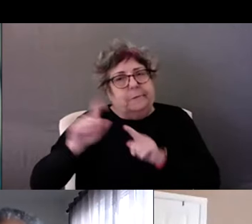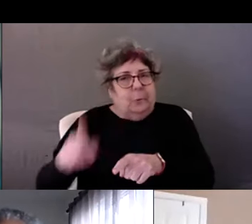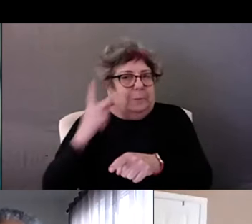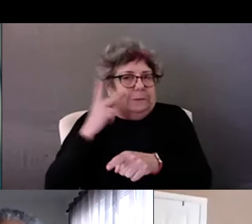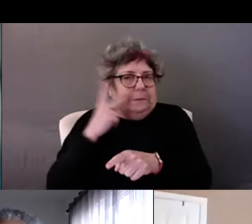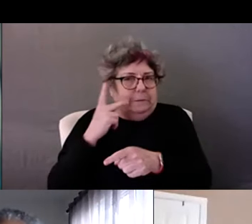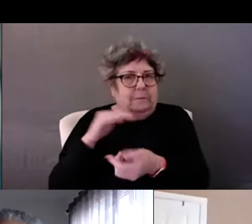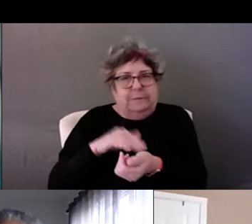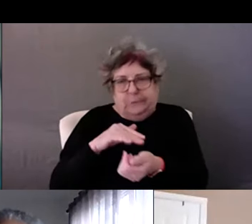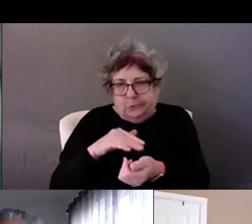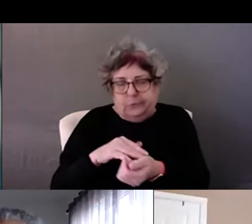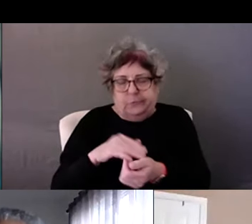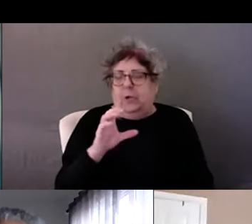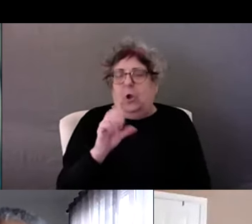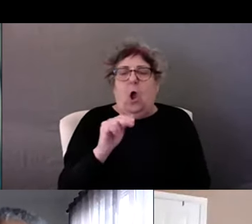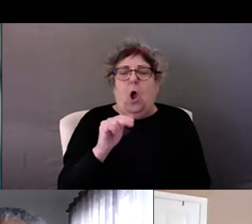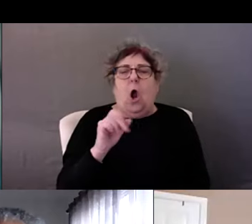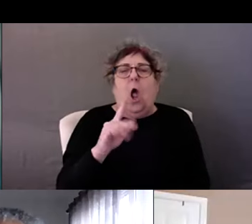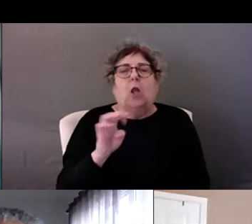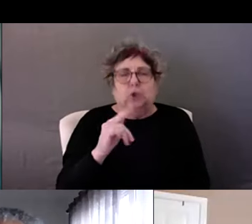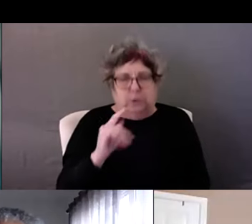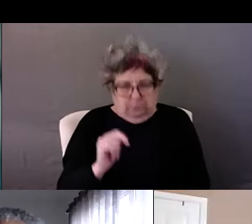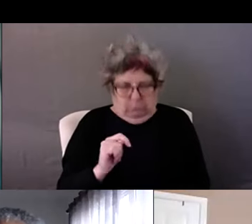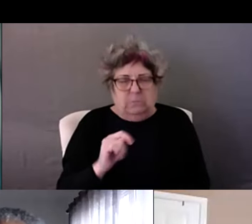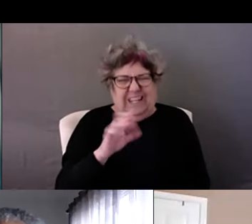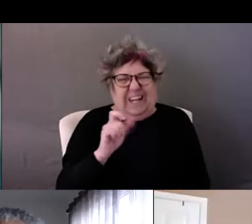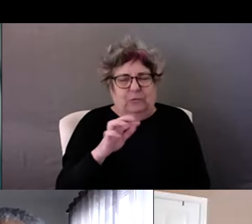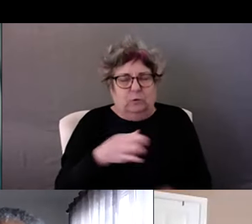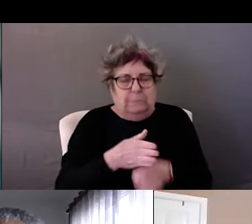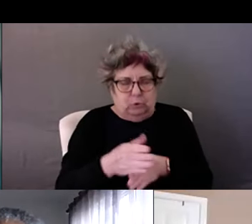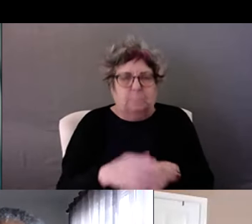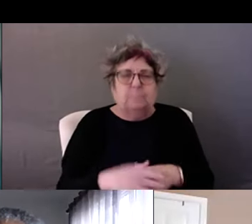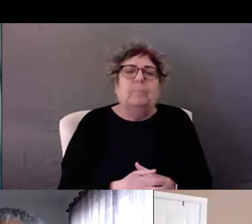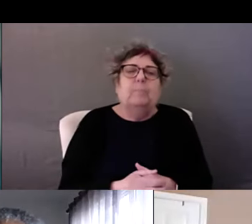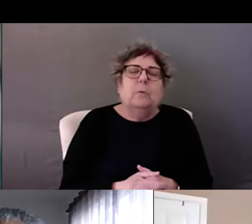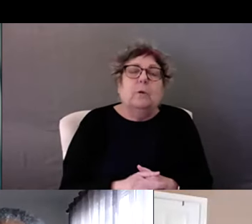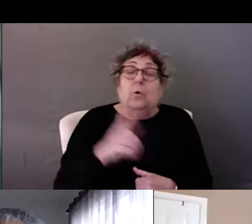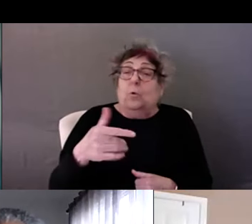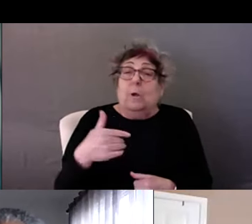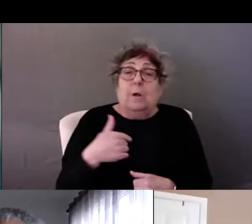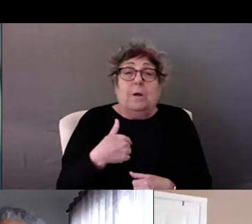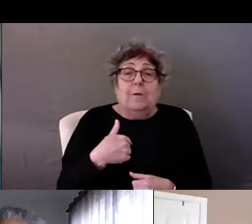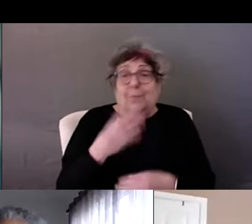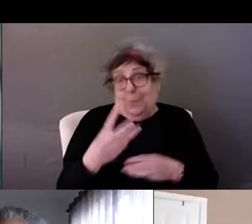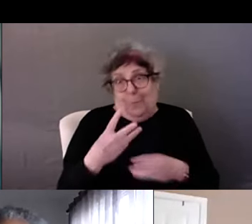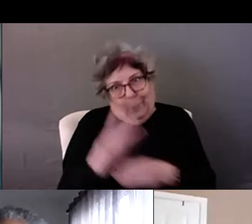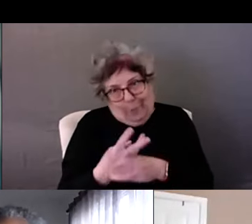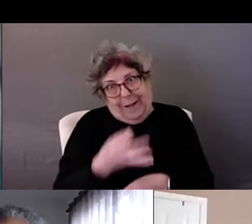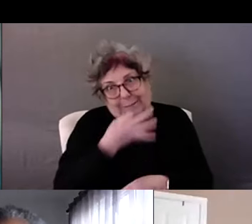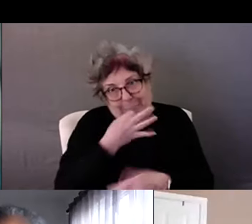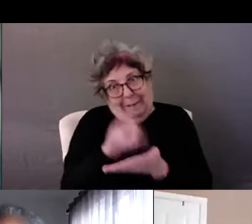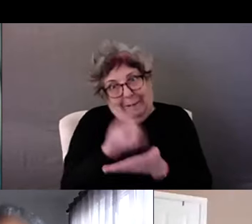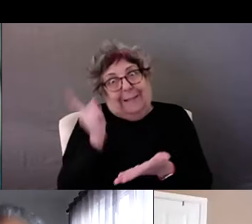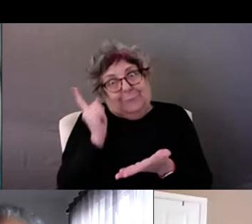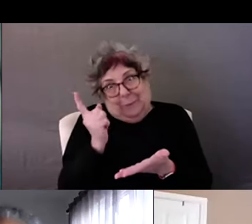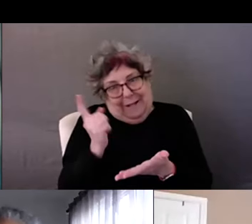their oncologist presumably. And then lastly, the distribution of vaccines. Well, you had the world's expert on this topic, Tony, last week. So I doubt